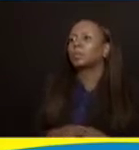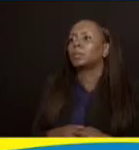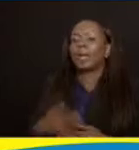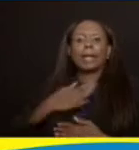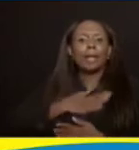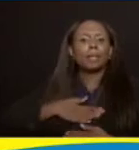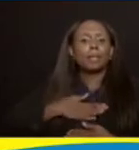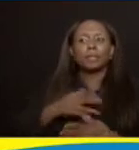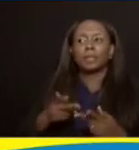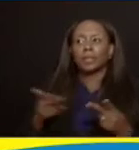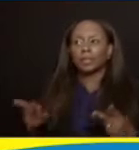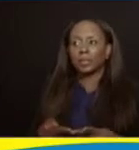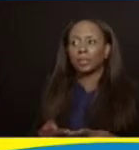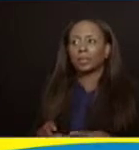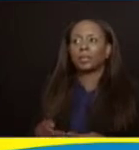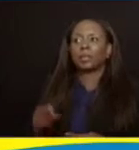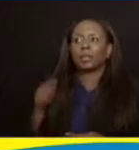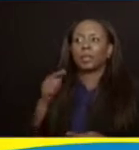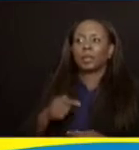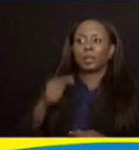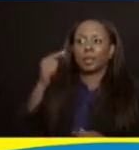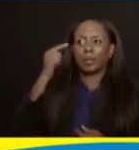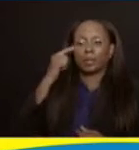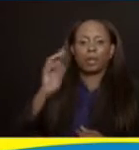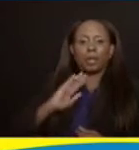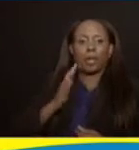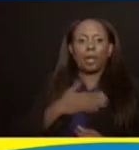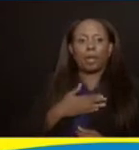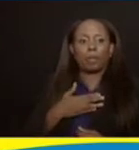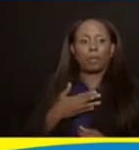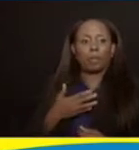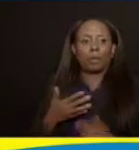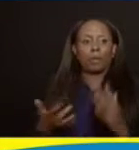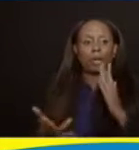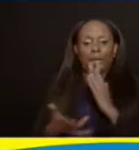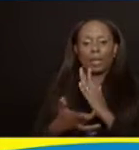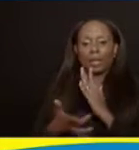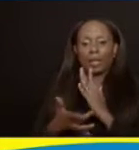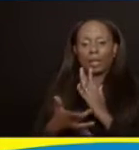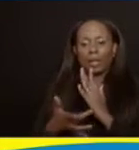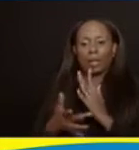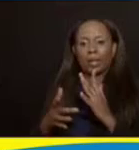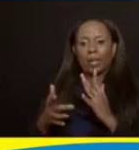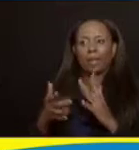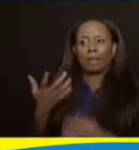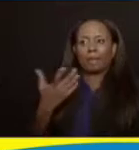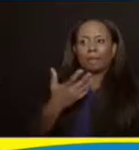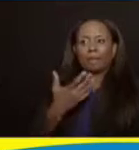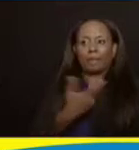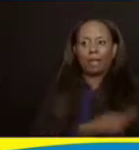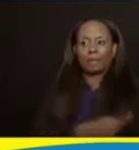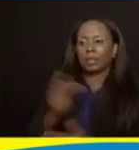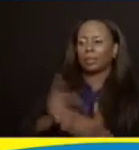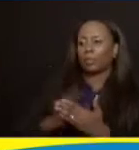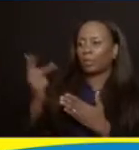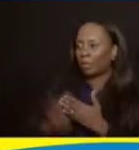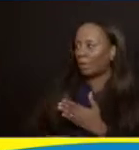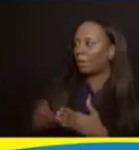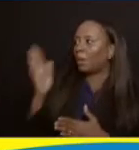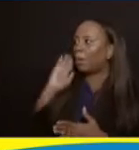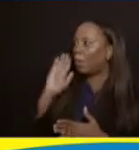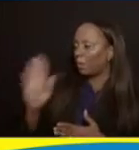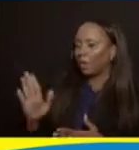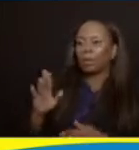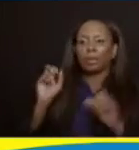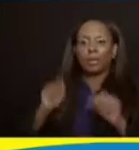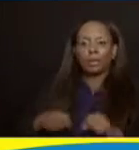that our electronic vaccination certification program would be up to date so that people would be in a position to show